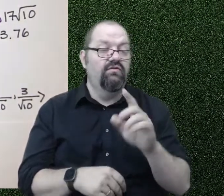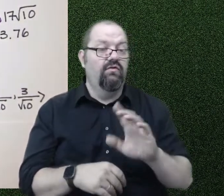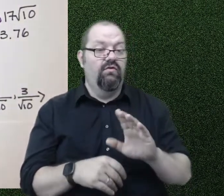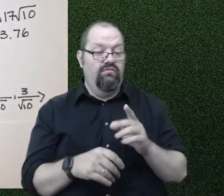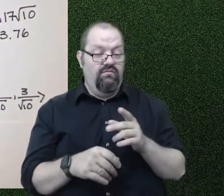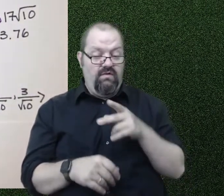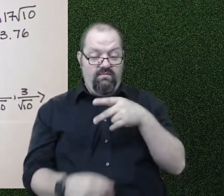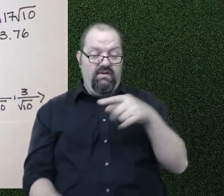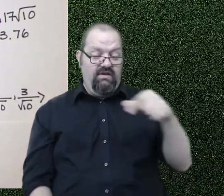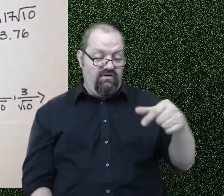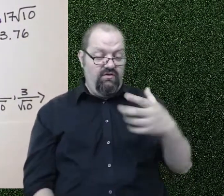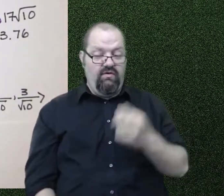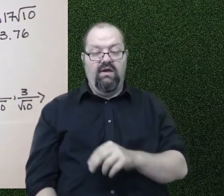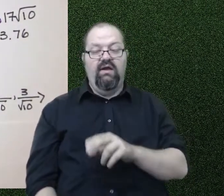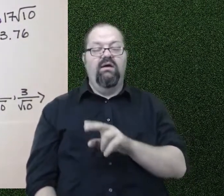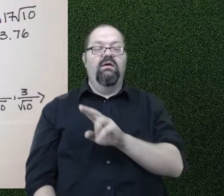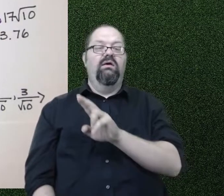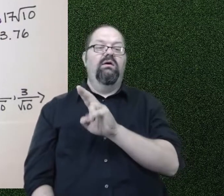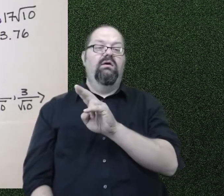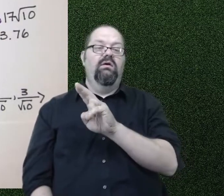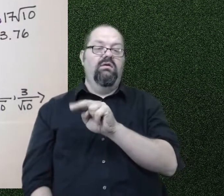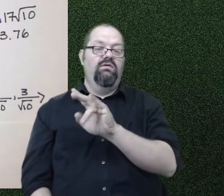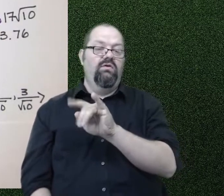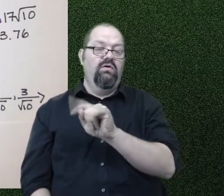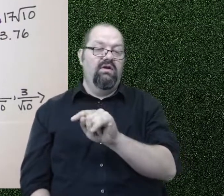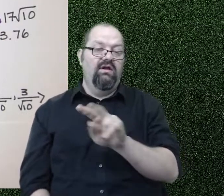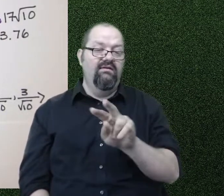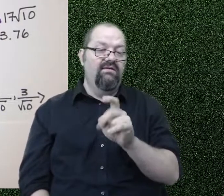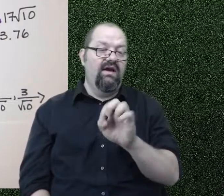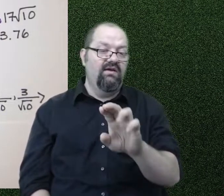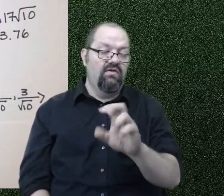applications, physics,